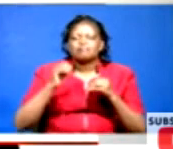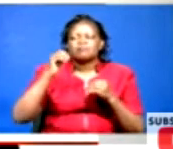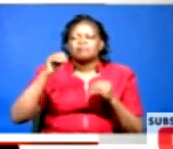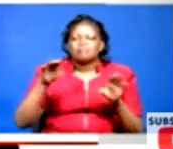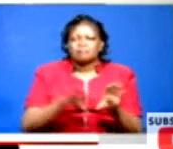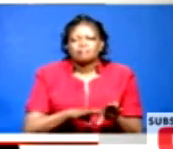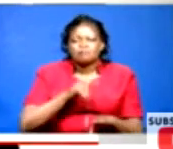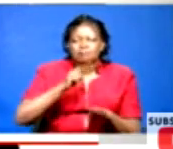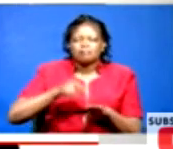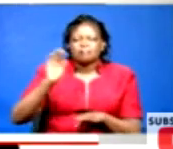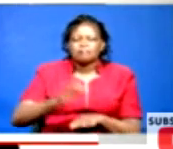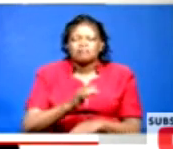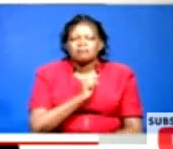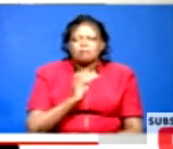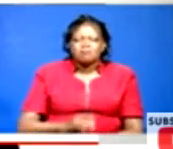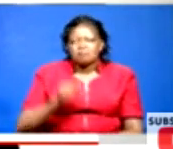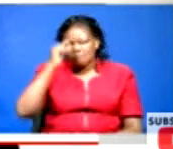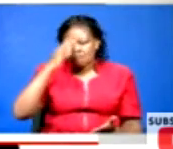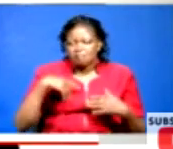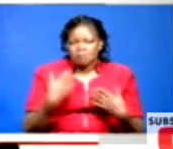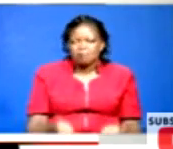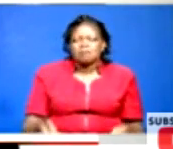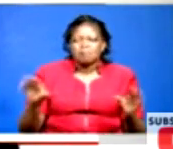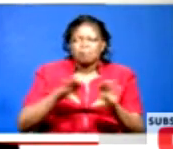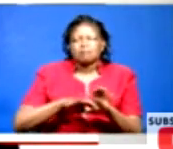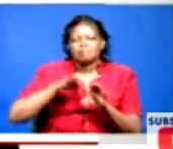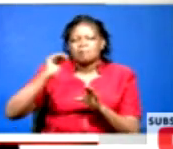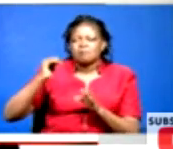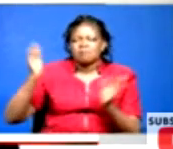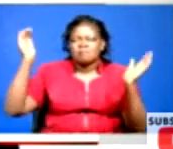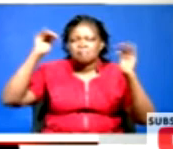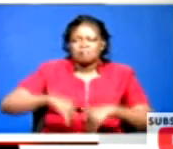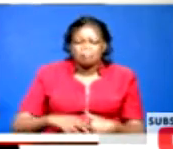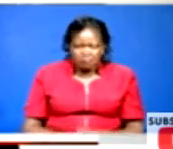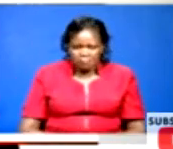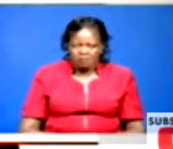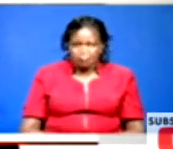Assembly, Senator, Governor, or member of County Assembly. Kamchemenza for Easy Friday.